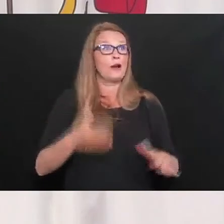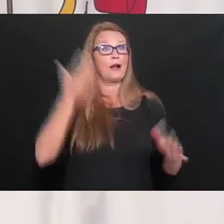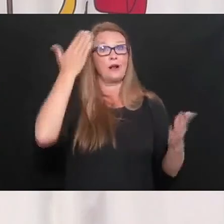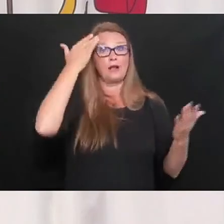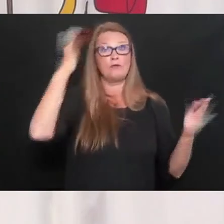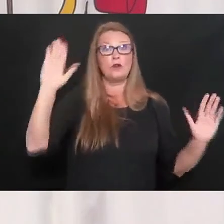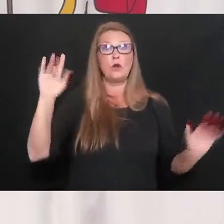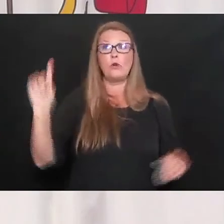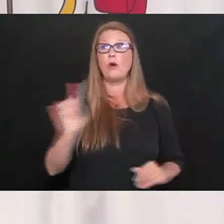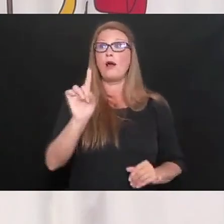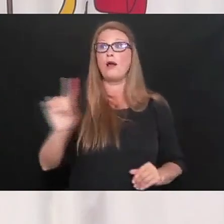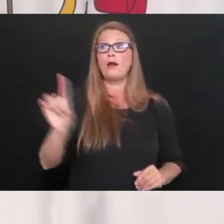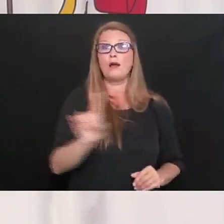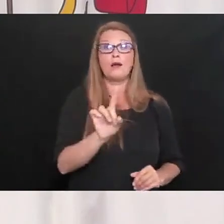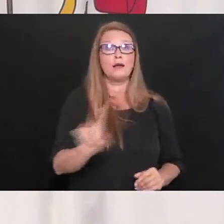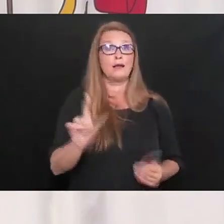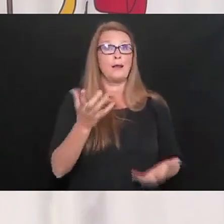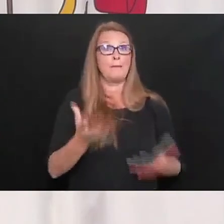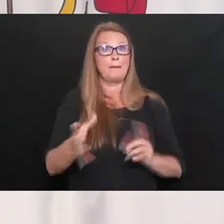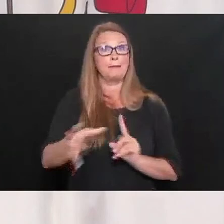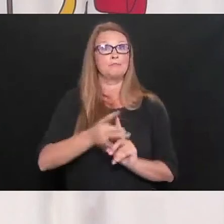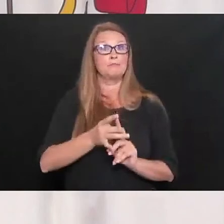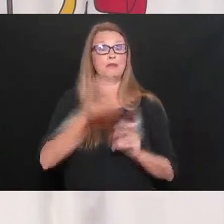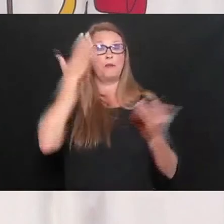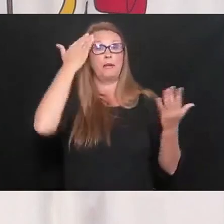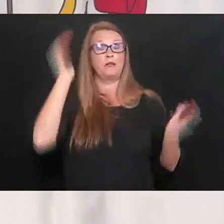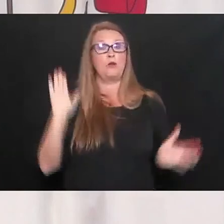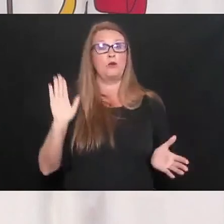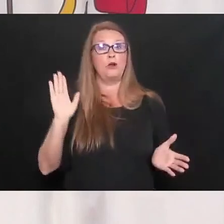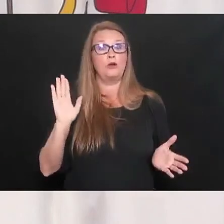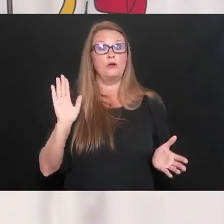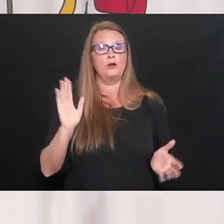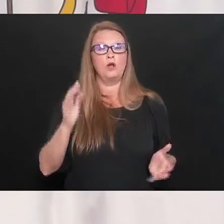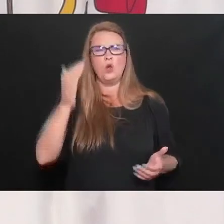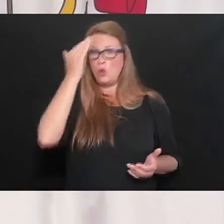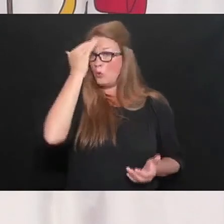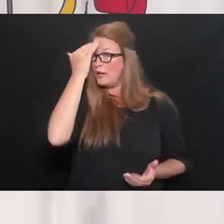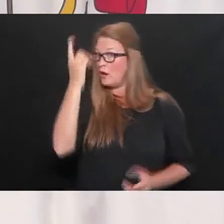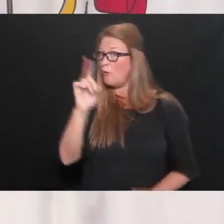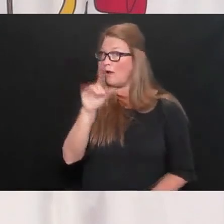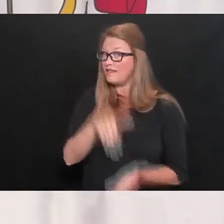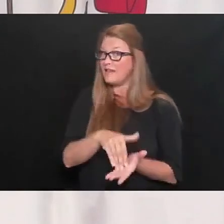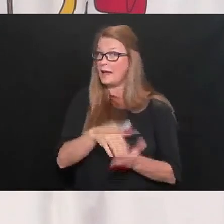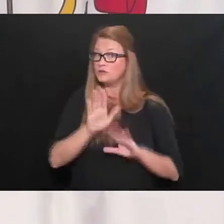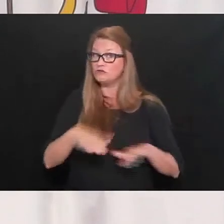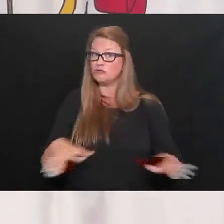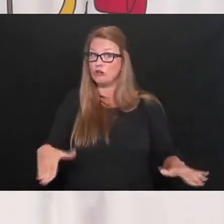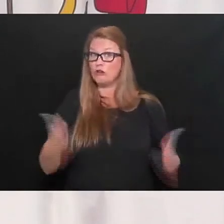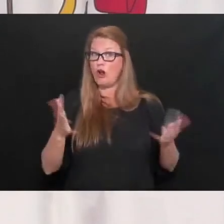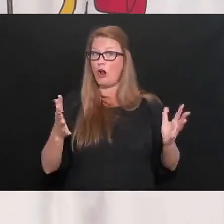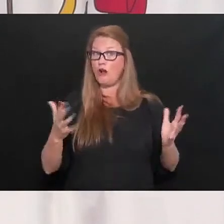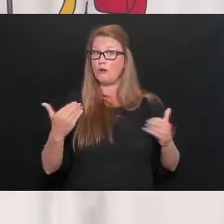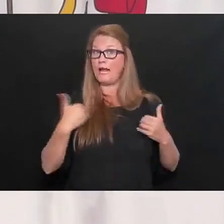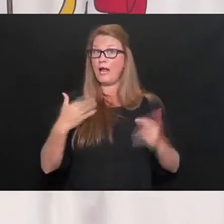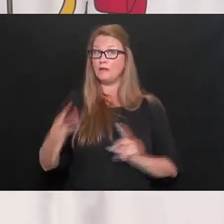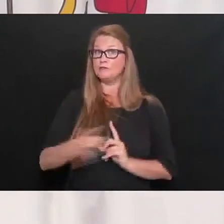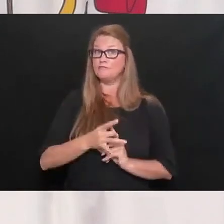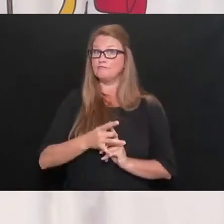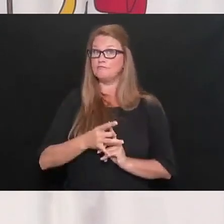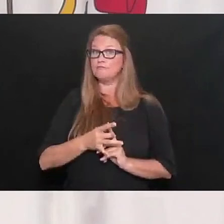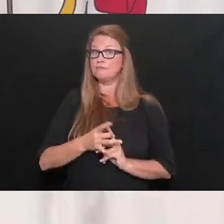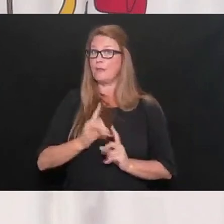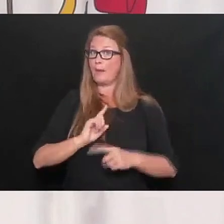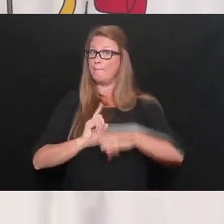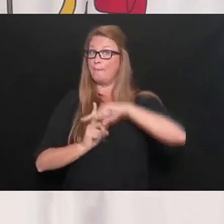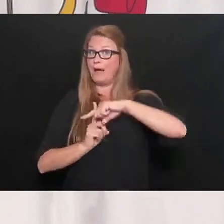clue that that's the case. We know that there's 1,000 or they're at it that have COVID and are positive,